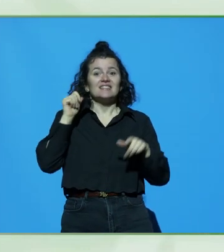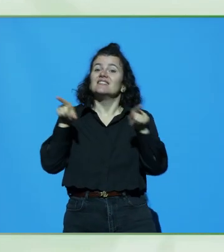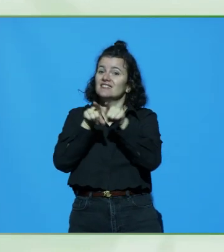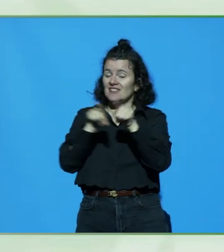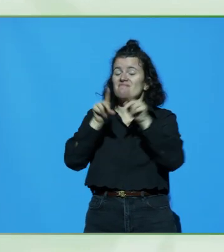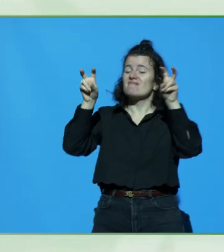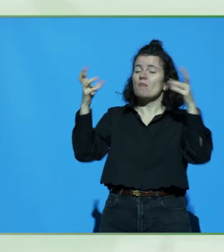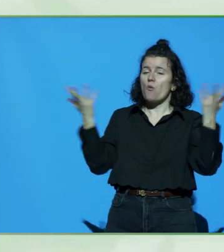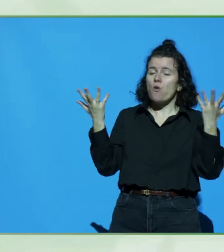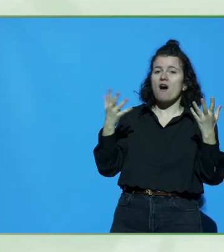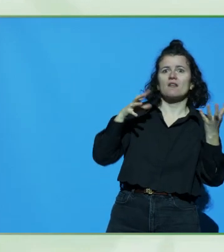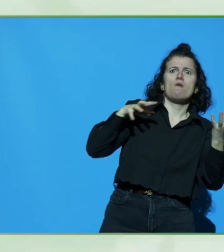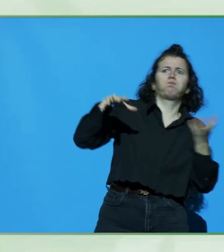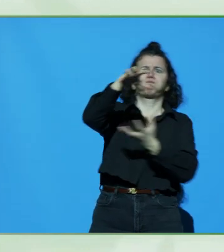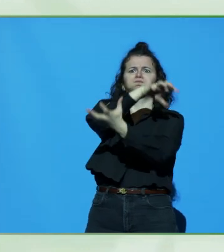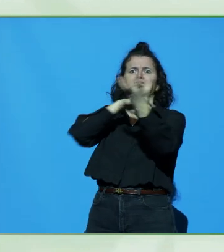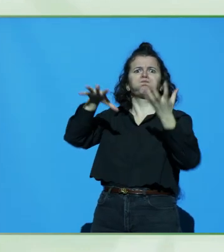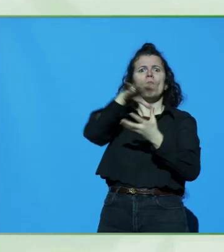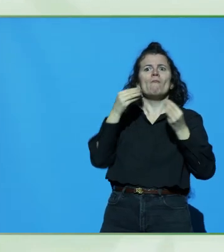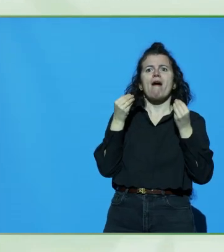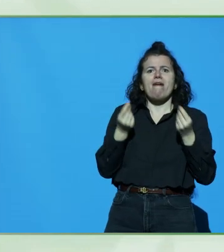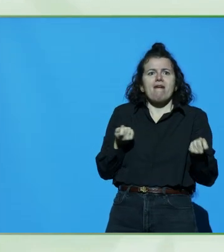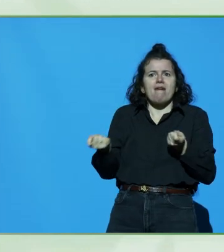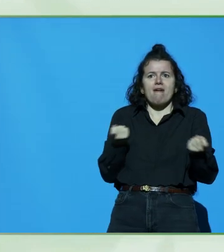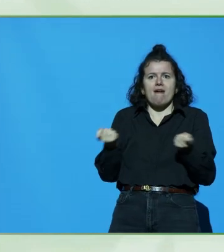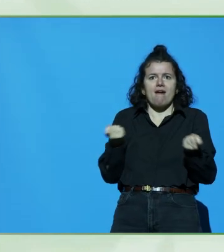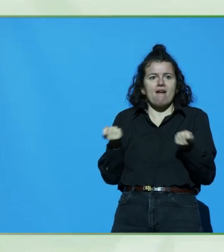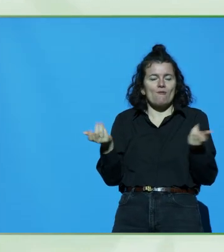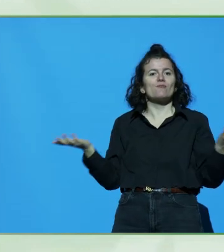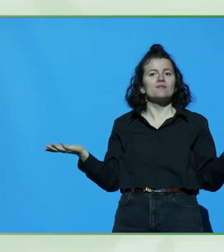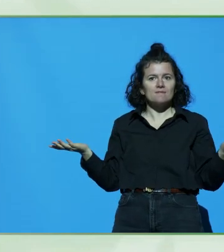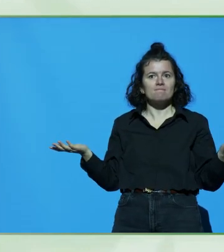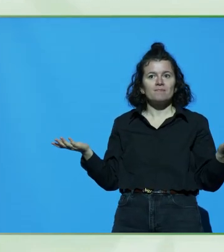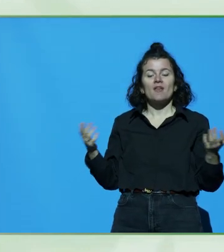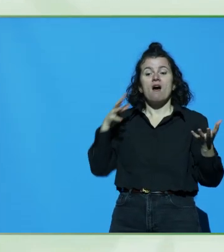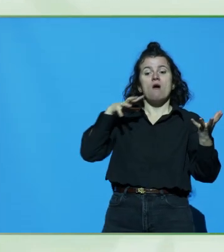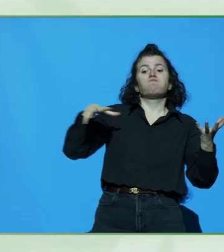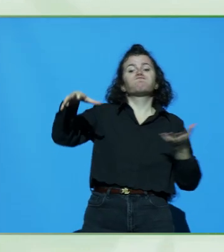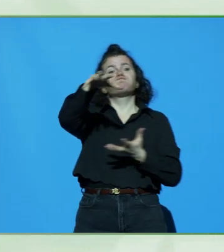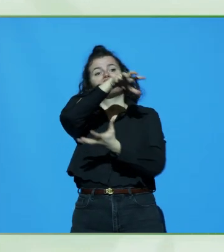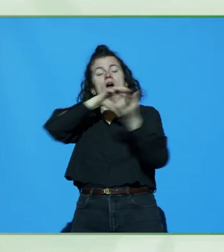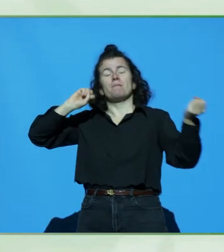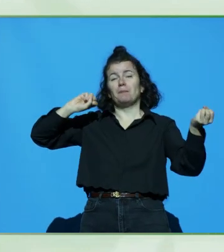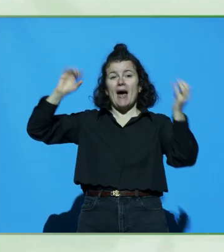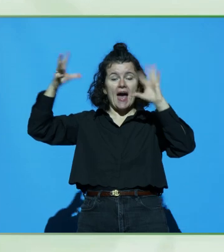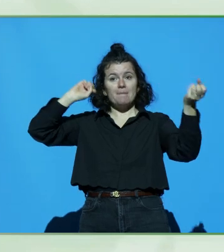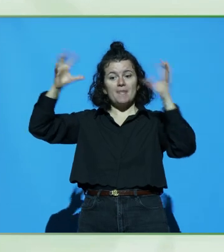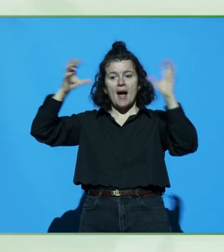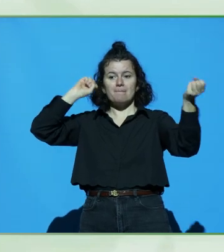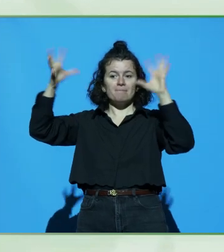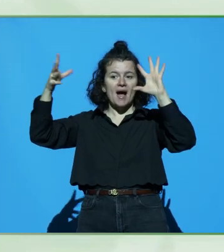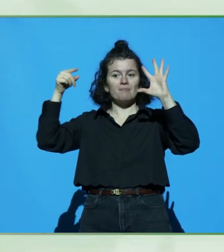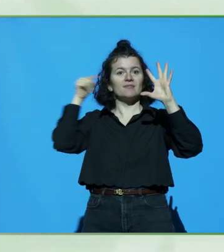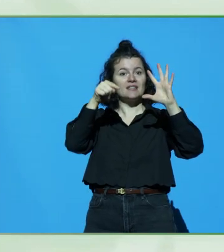right? Where emergency does not come unplanned. These days it's becoming very planned. So with our